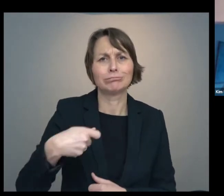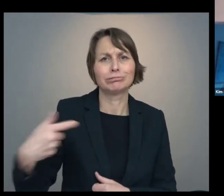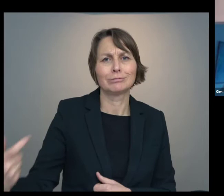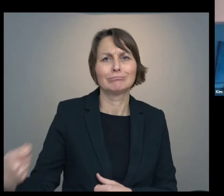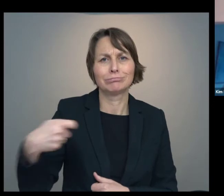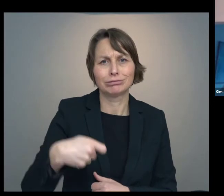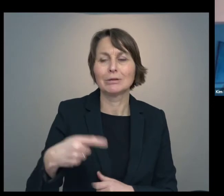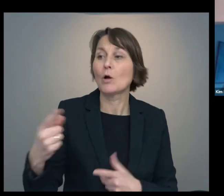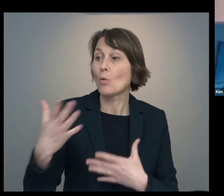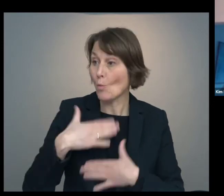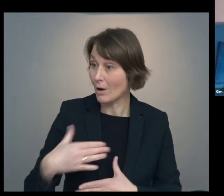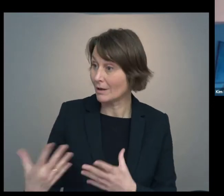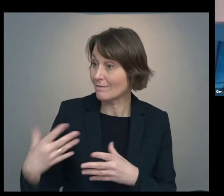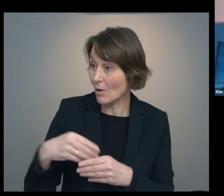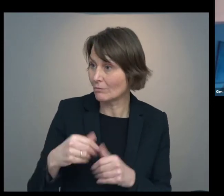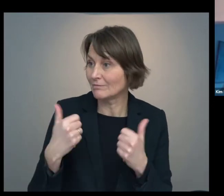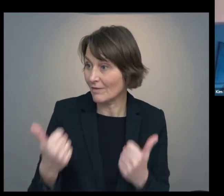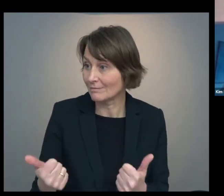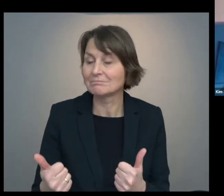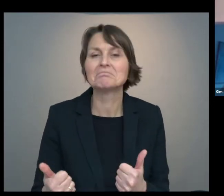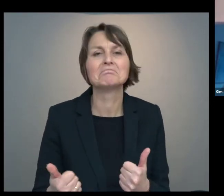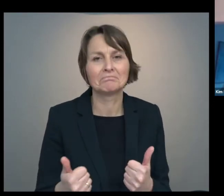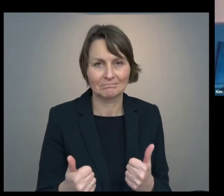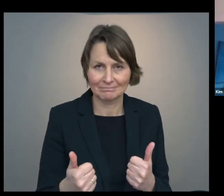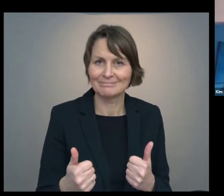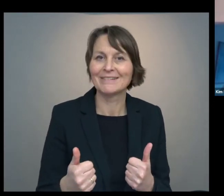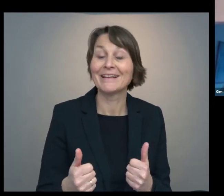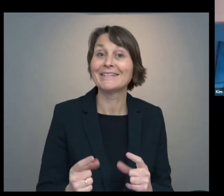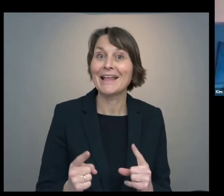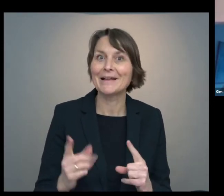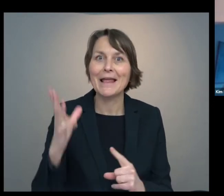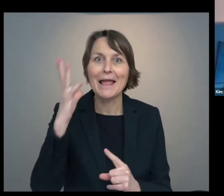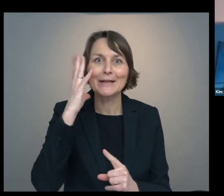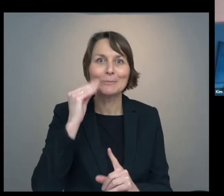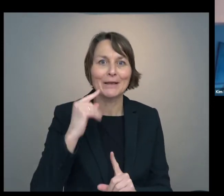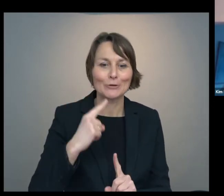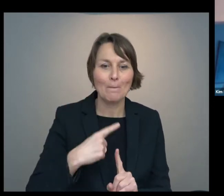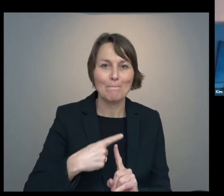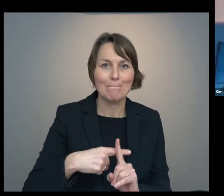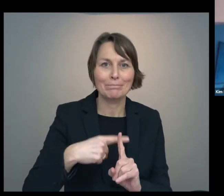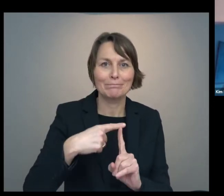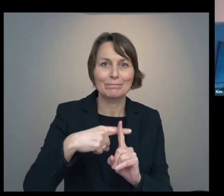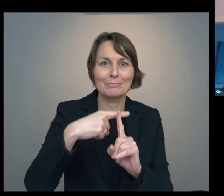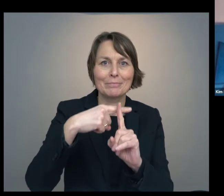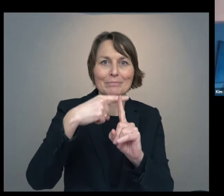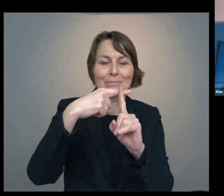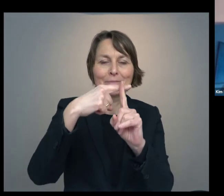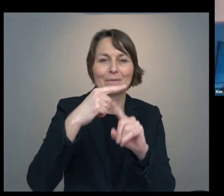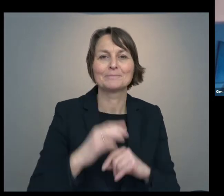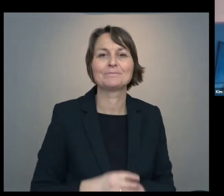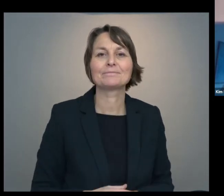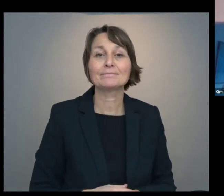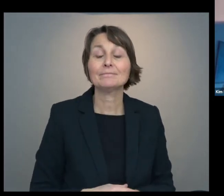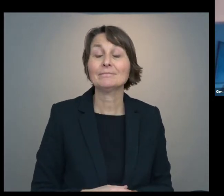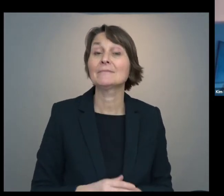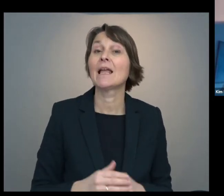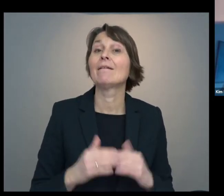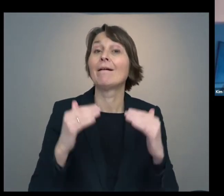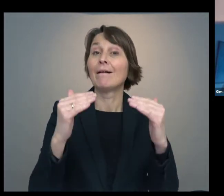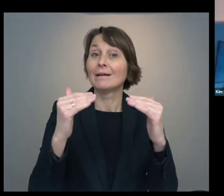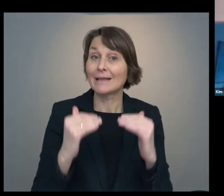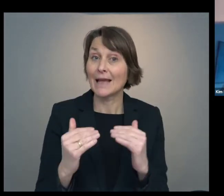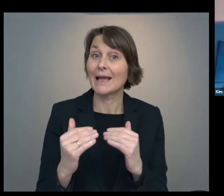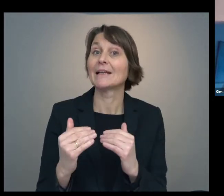easy for whoever wants to get involved, the better that experience is. The